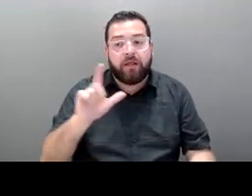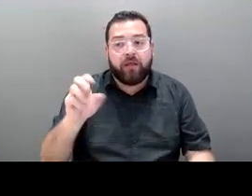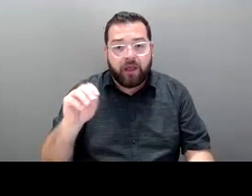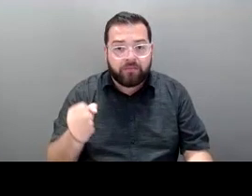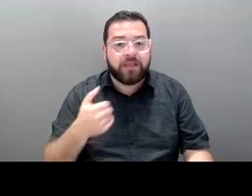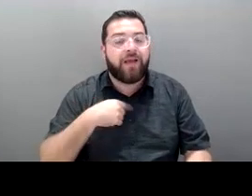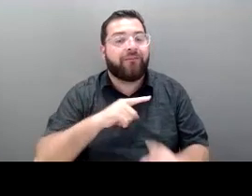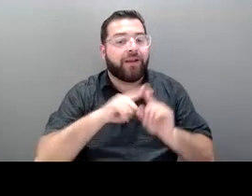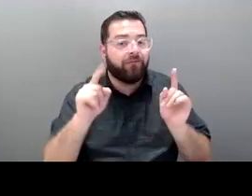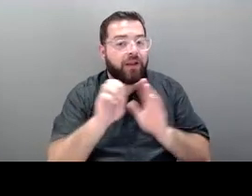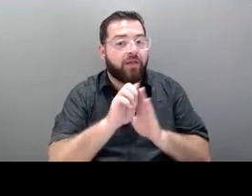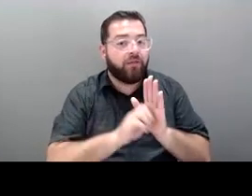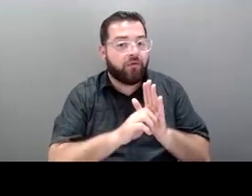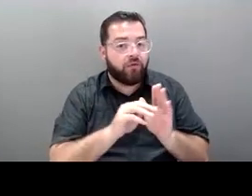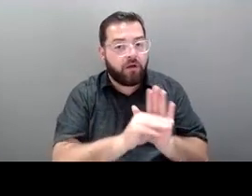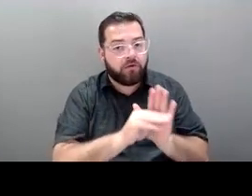ethical models.